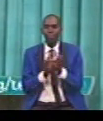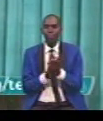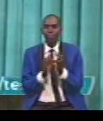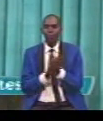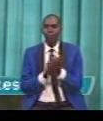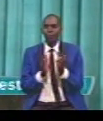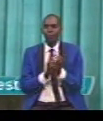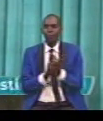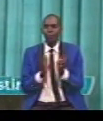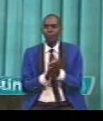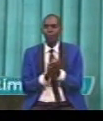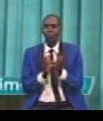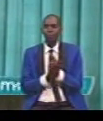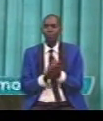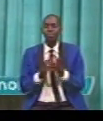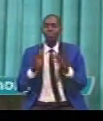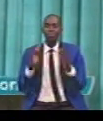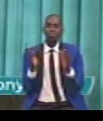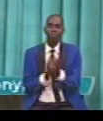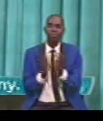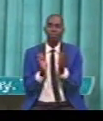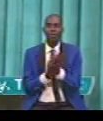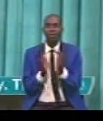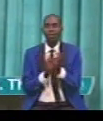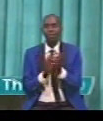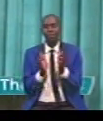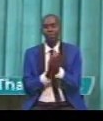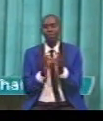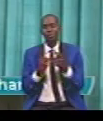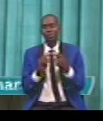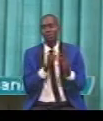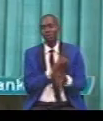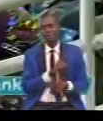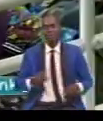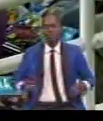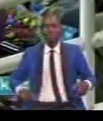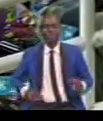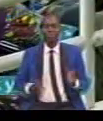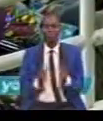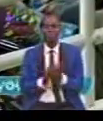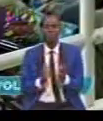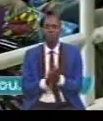That's not good enough. Give the Lord a big, big, big, big, big clap offering.